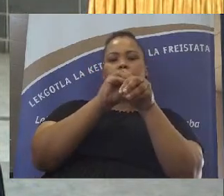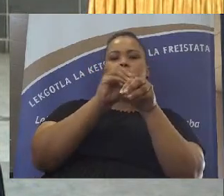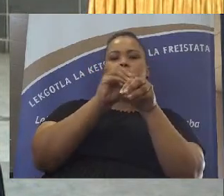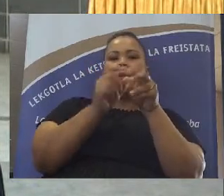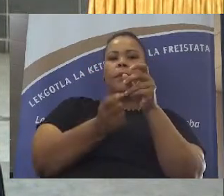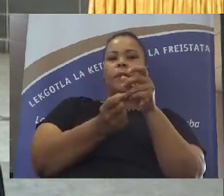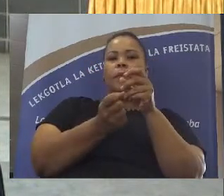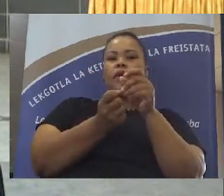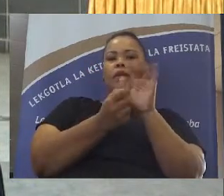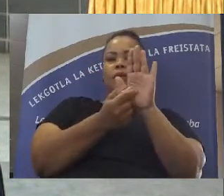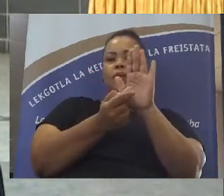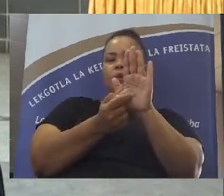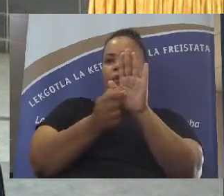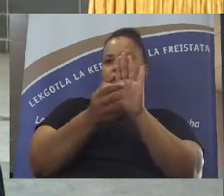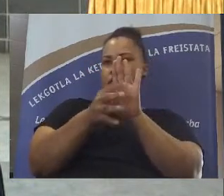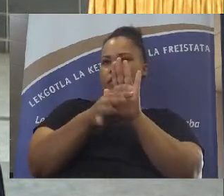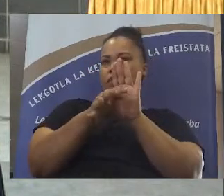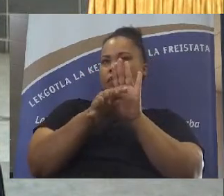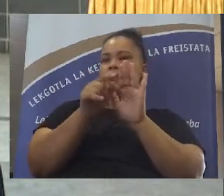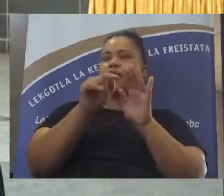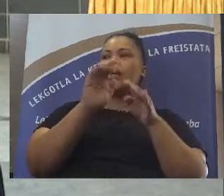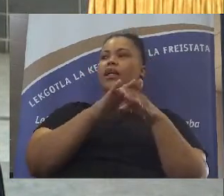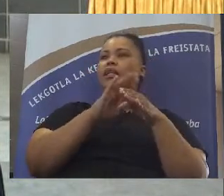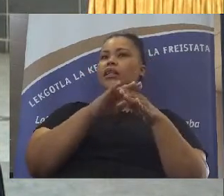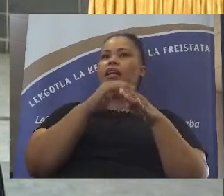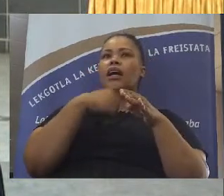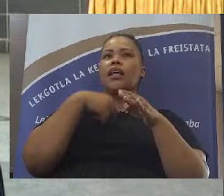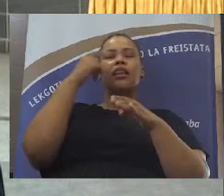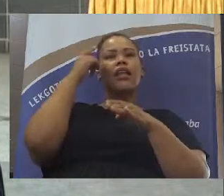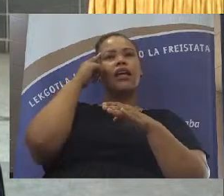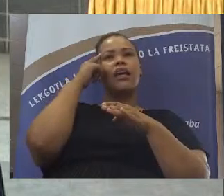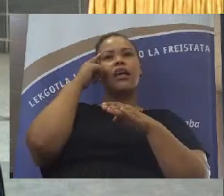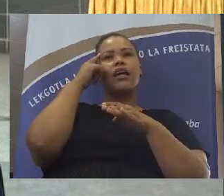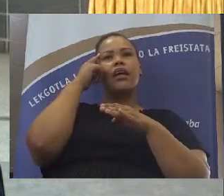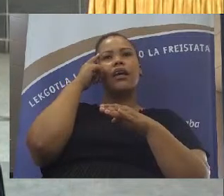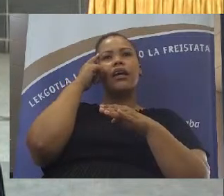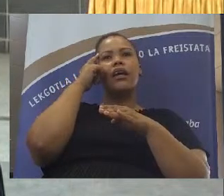And it is for that reason I think that